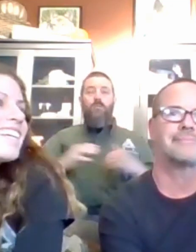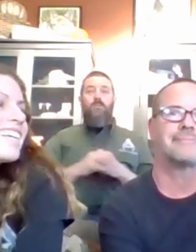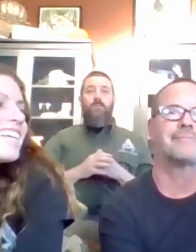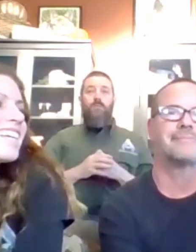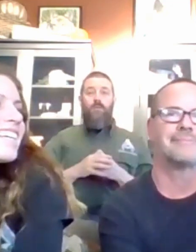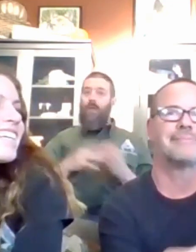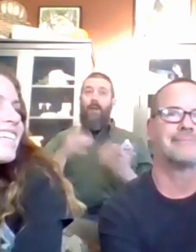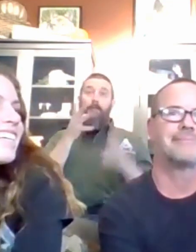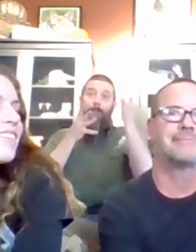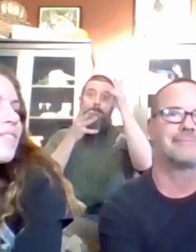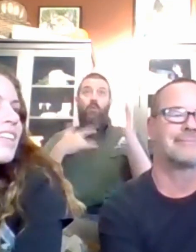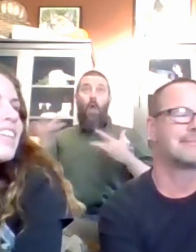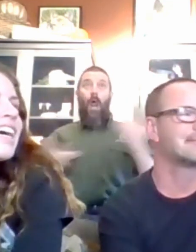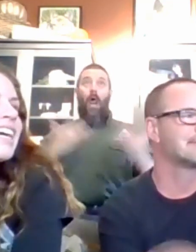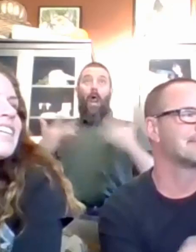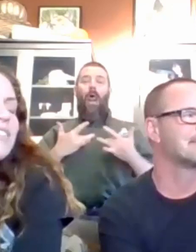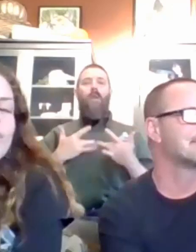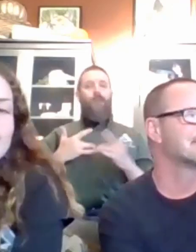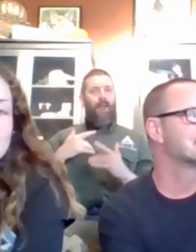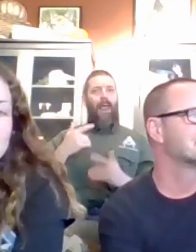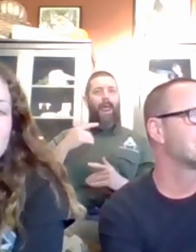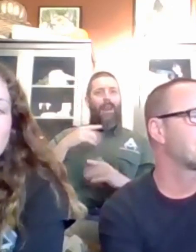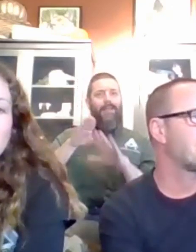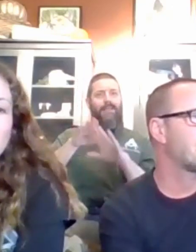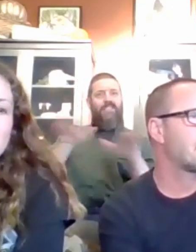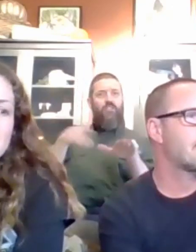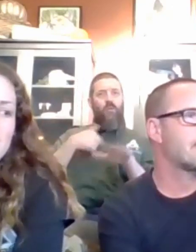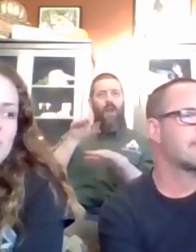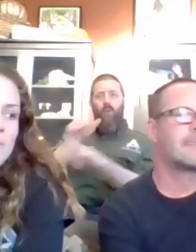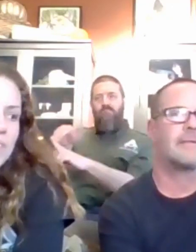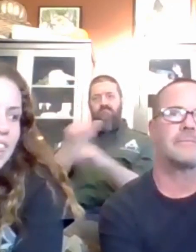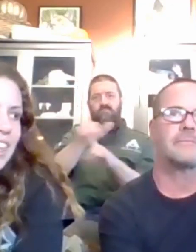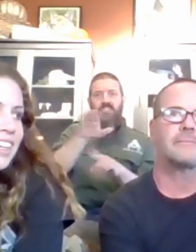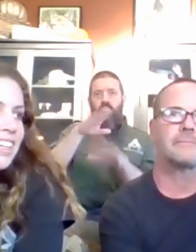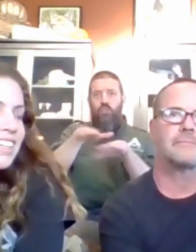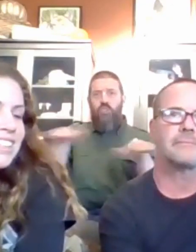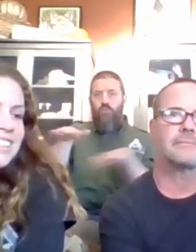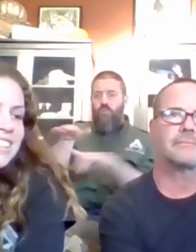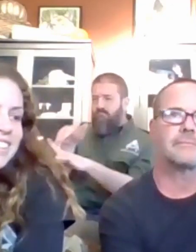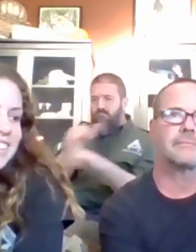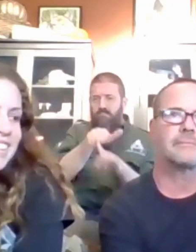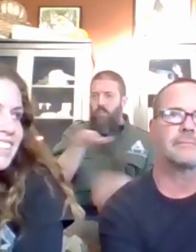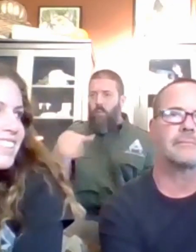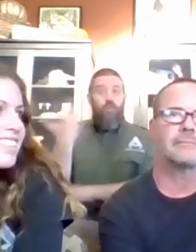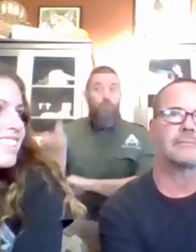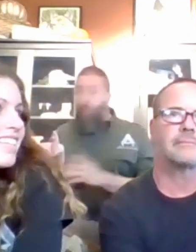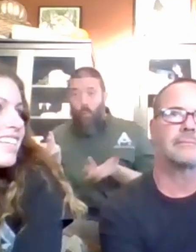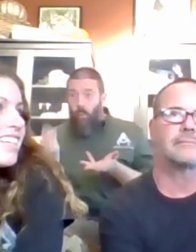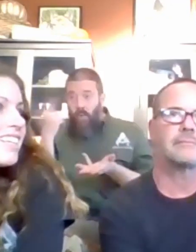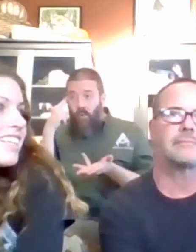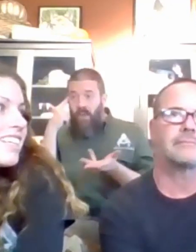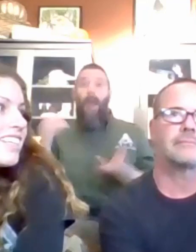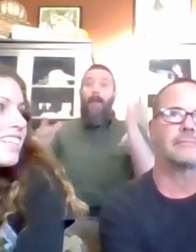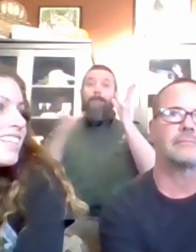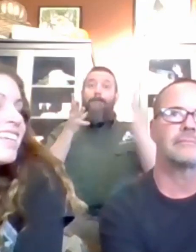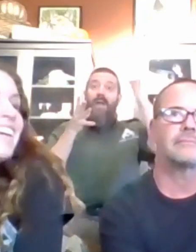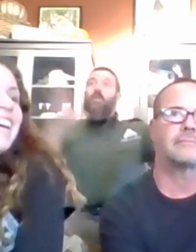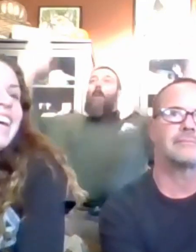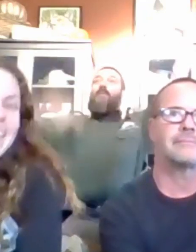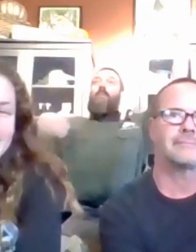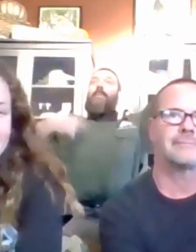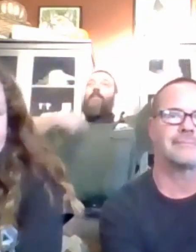the advocacy, and I'll ask the kids, and we have 8 to 14. Yeah, 8 to 14. And I'll say to the kids, I'm like, okay, so what do you blah